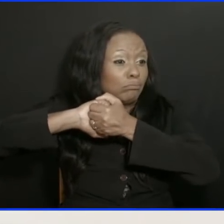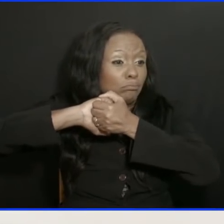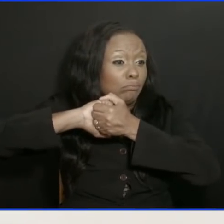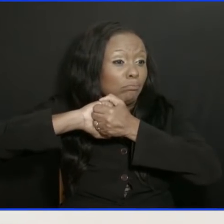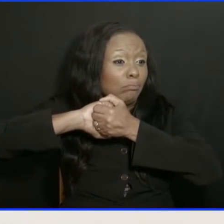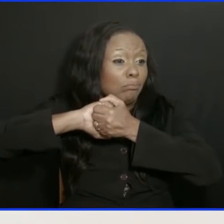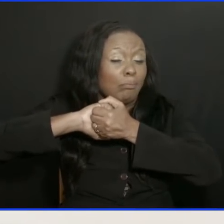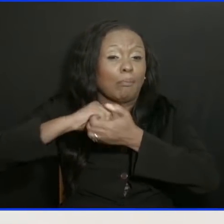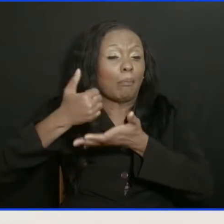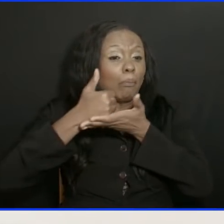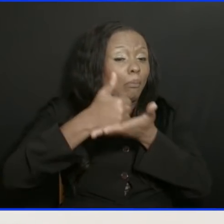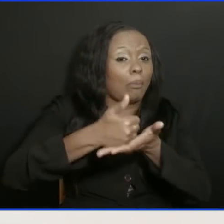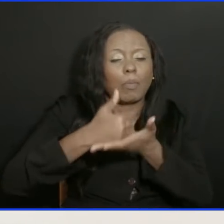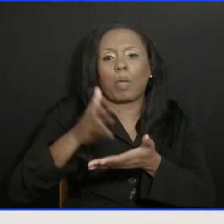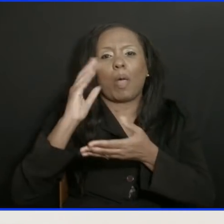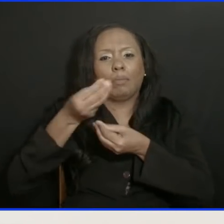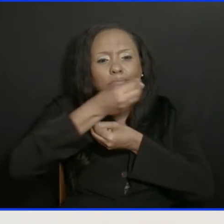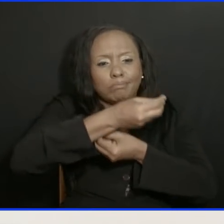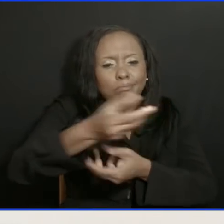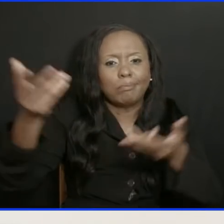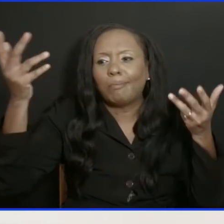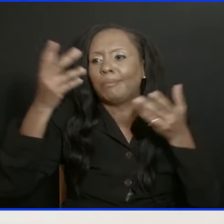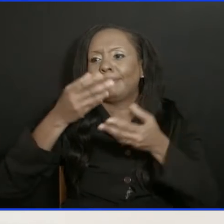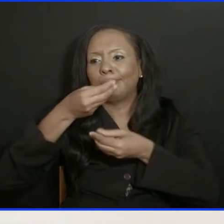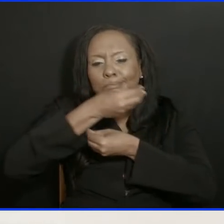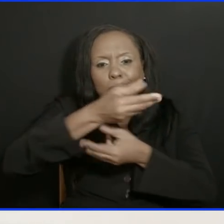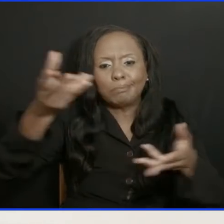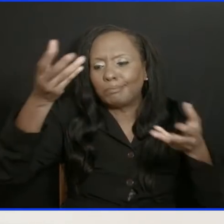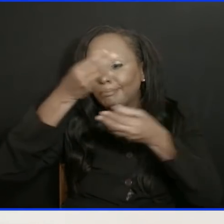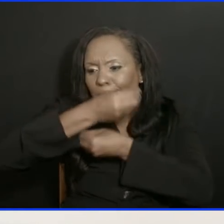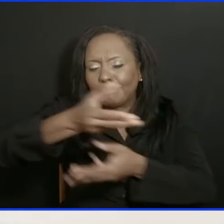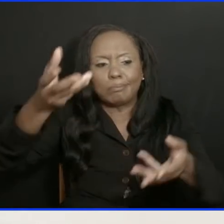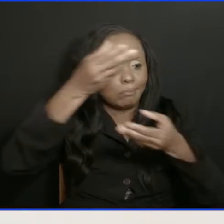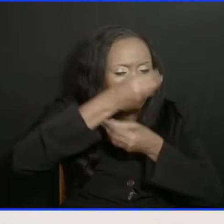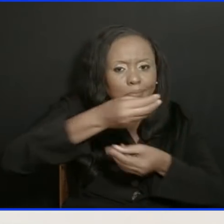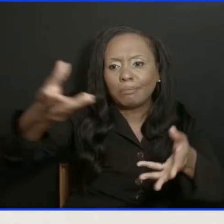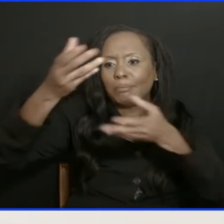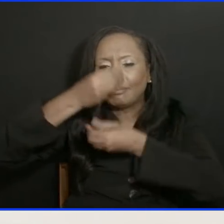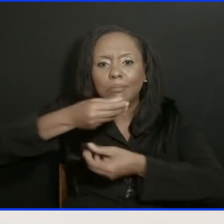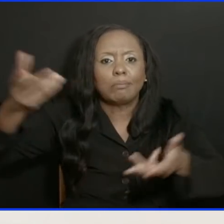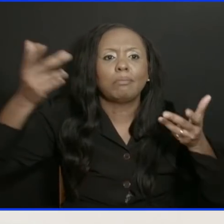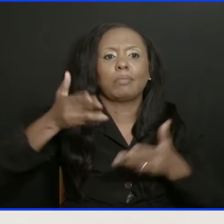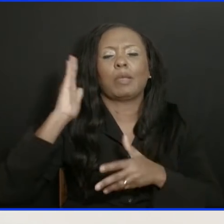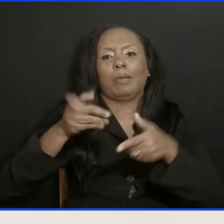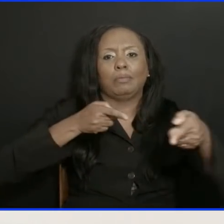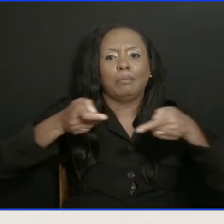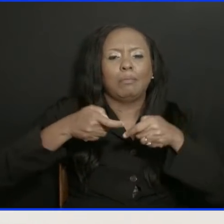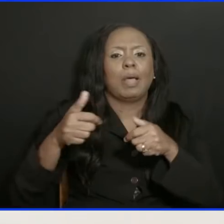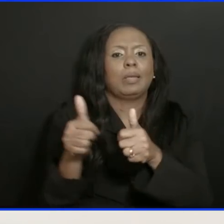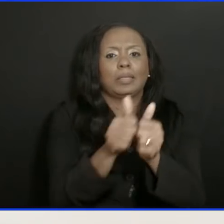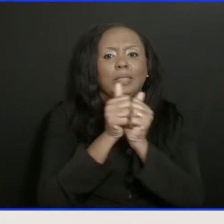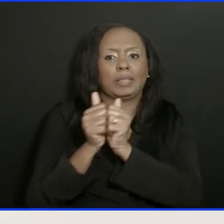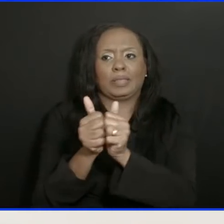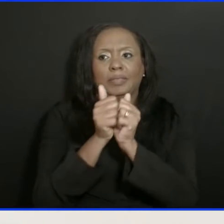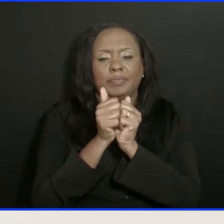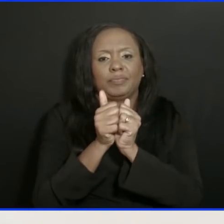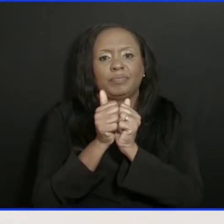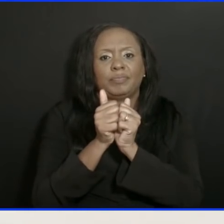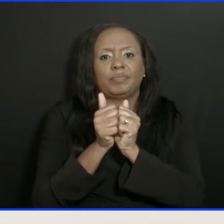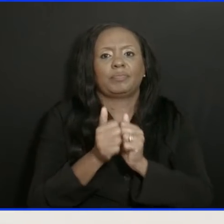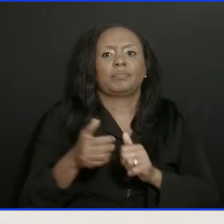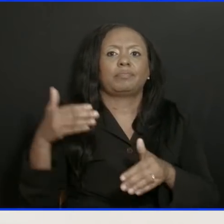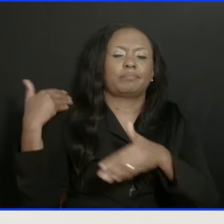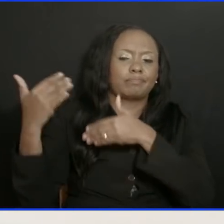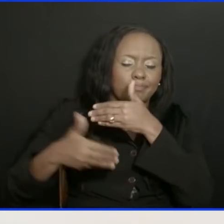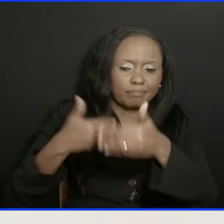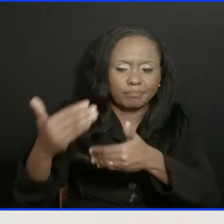to the public with respect to where we are at, and we can manage this together. We have gone through